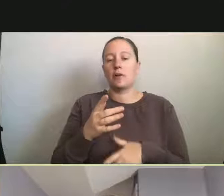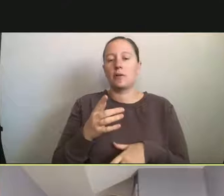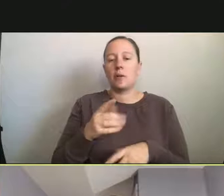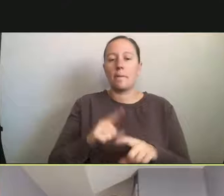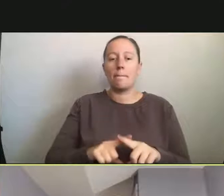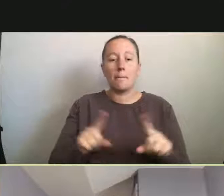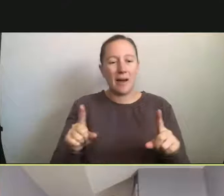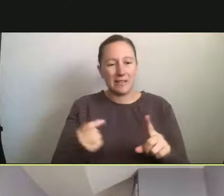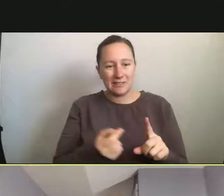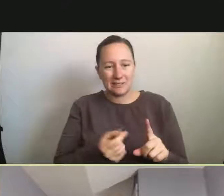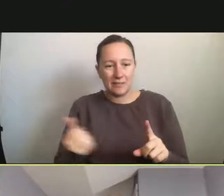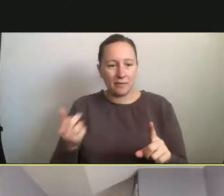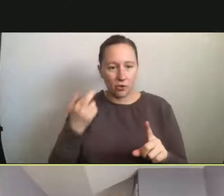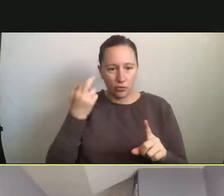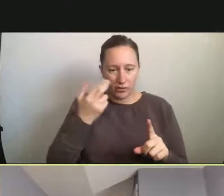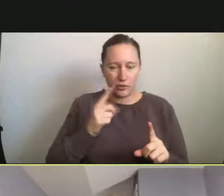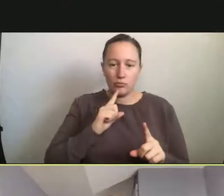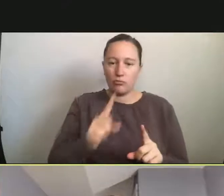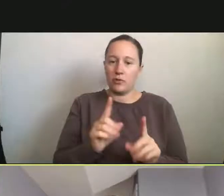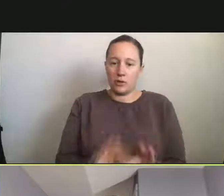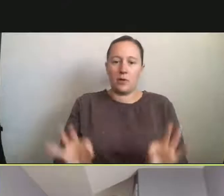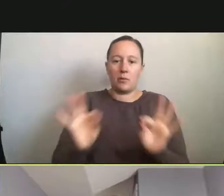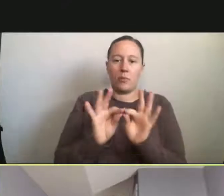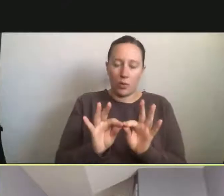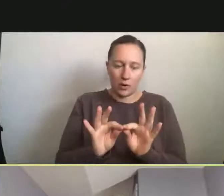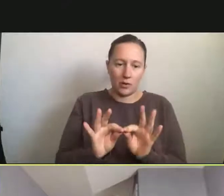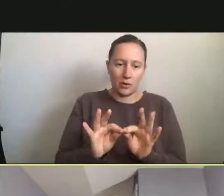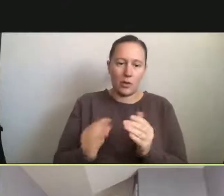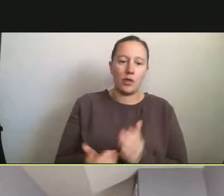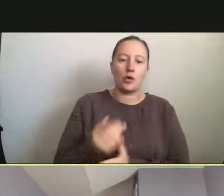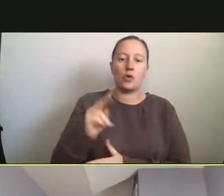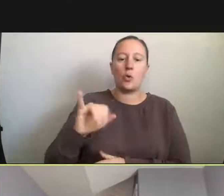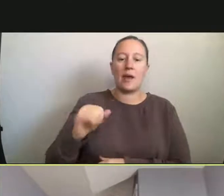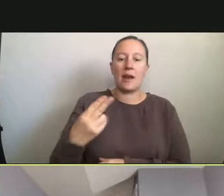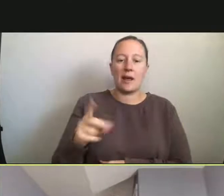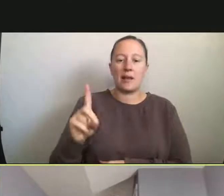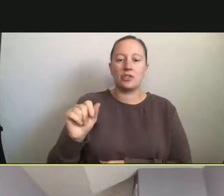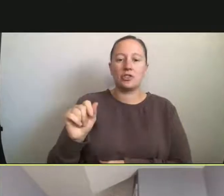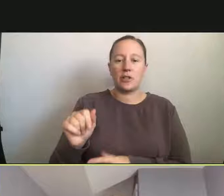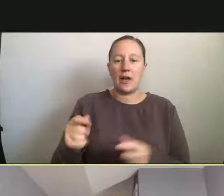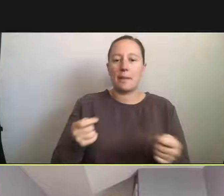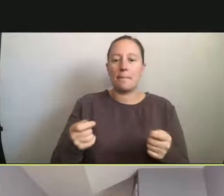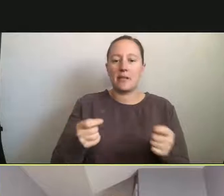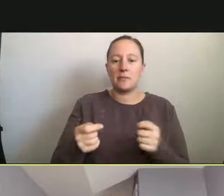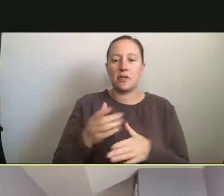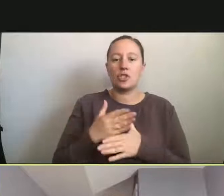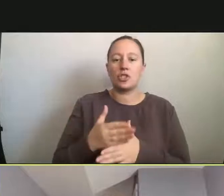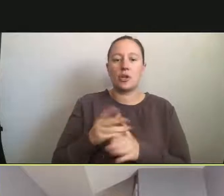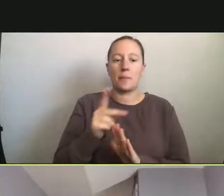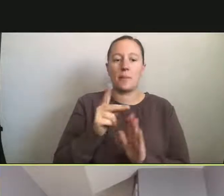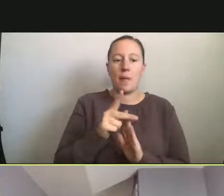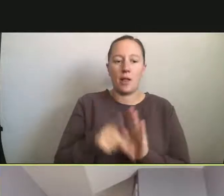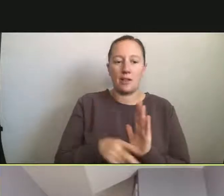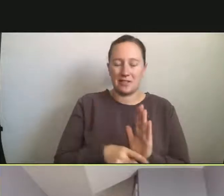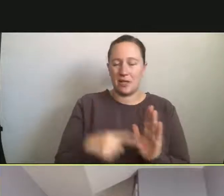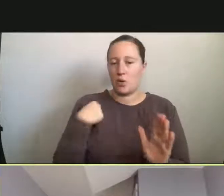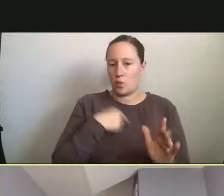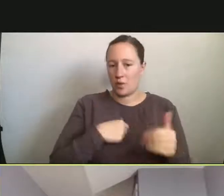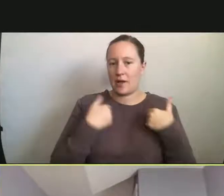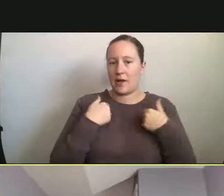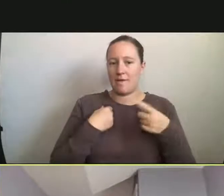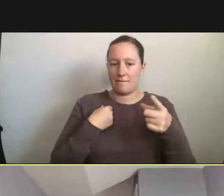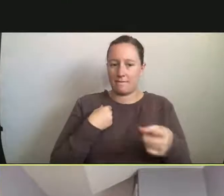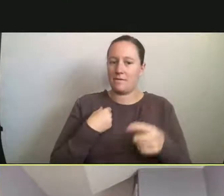several reasons that are emphasized in the new NIH data management and sharing policy that I'll highlight here.